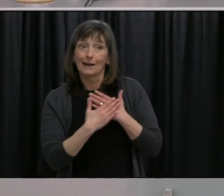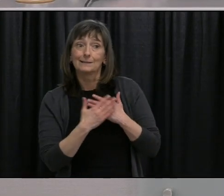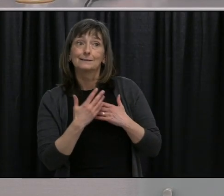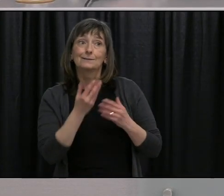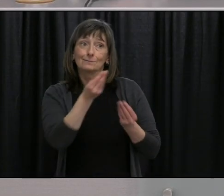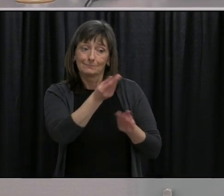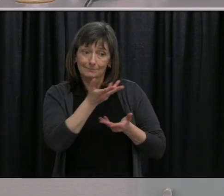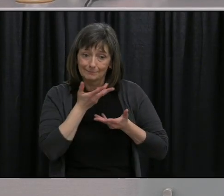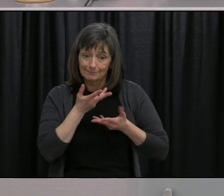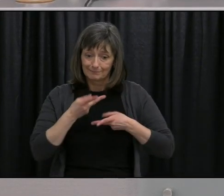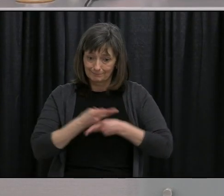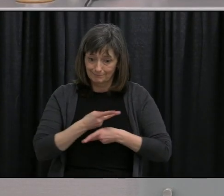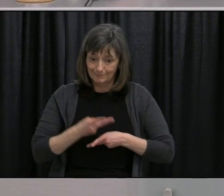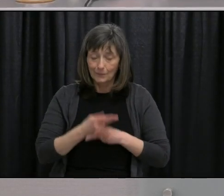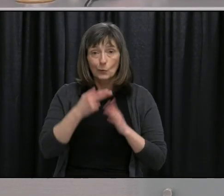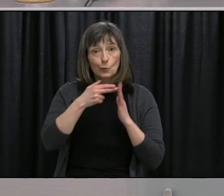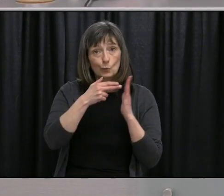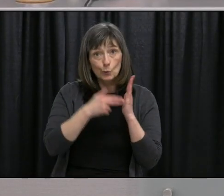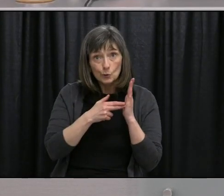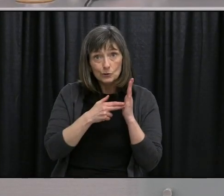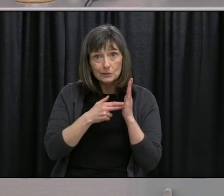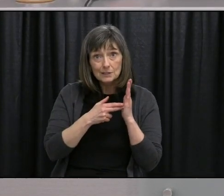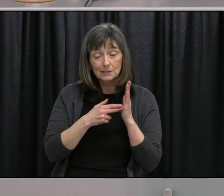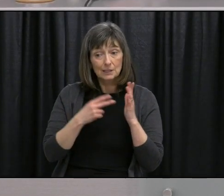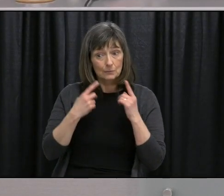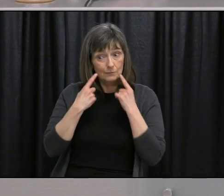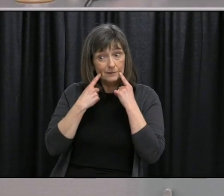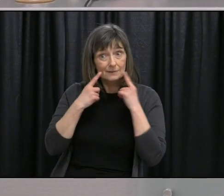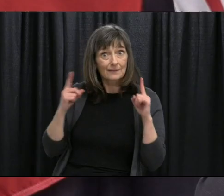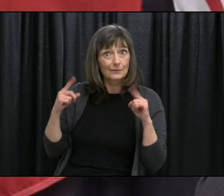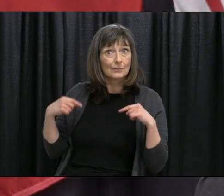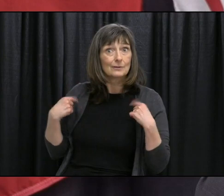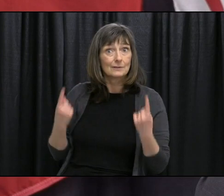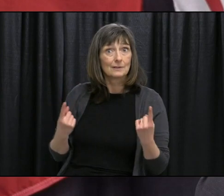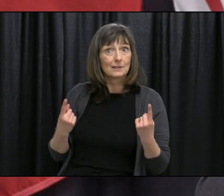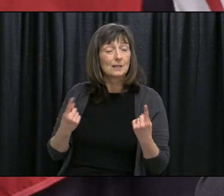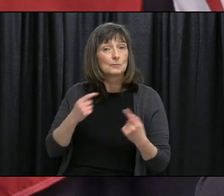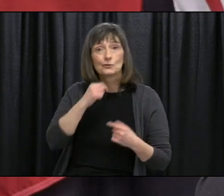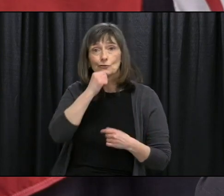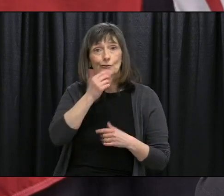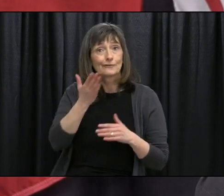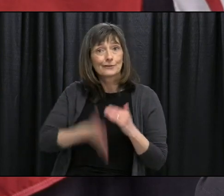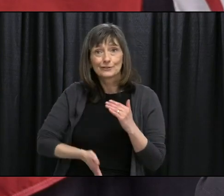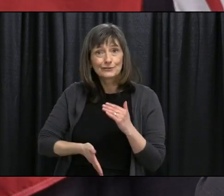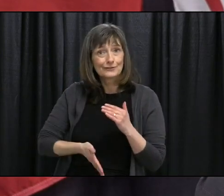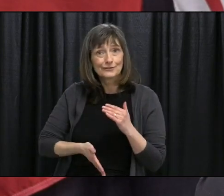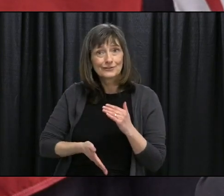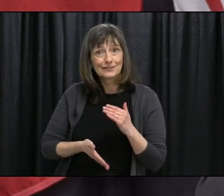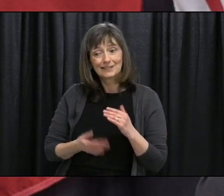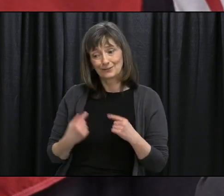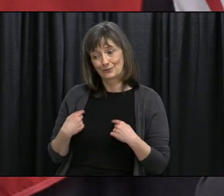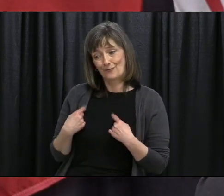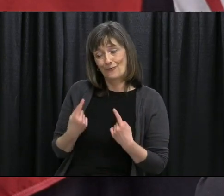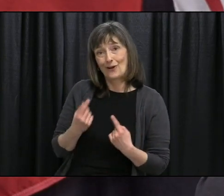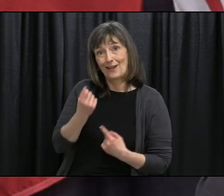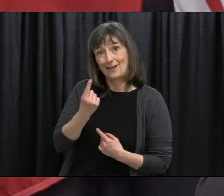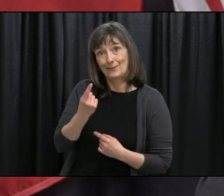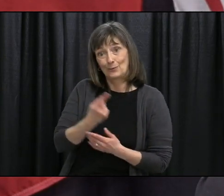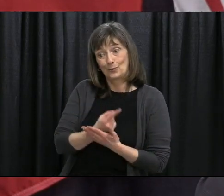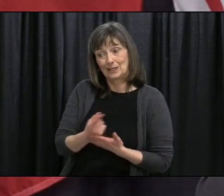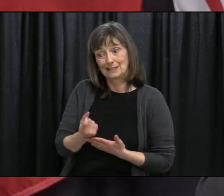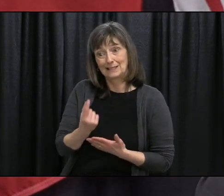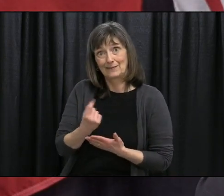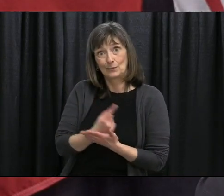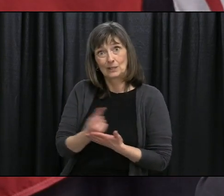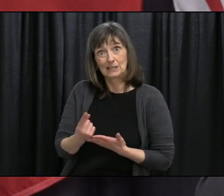that those measures are working, but it's not over. We are 11 weeks into this, and, You just, need to just watch the news every night. You see